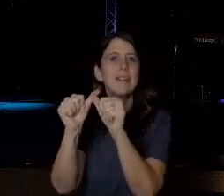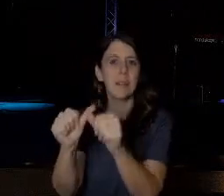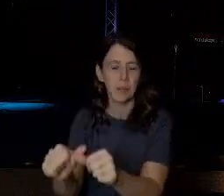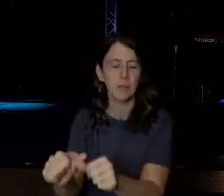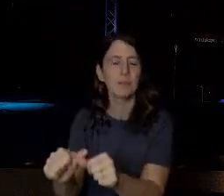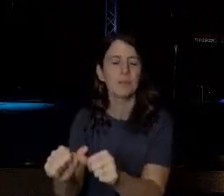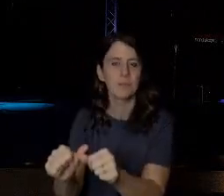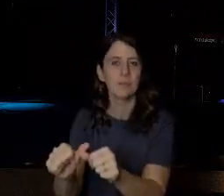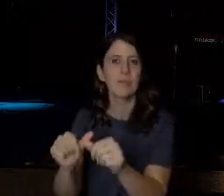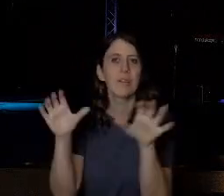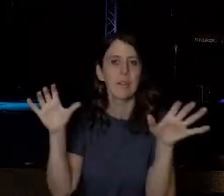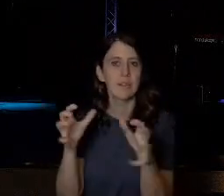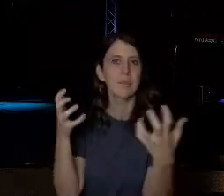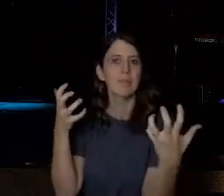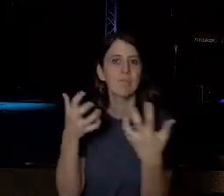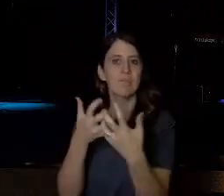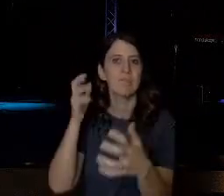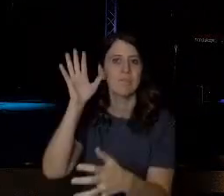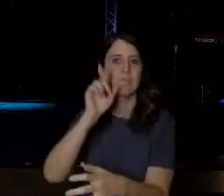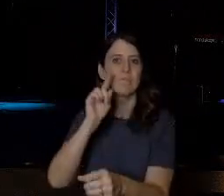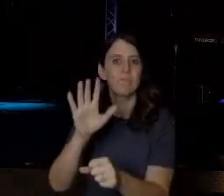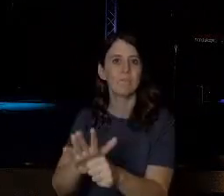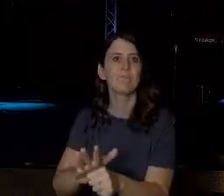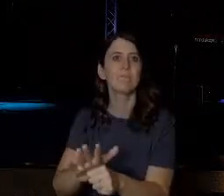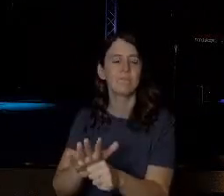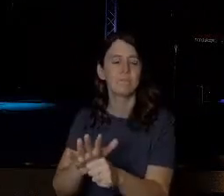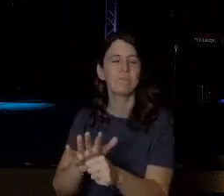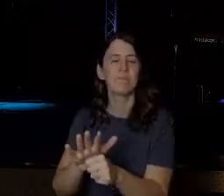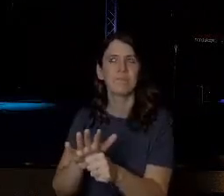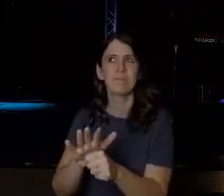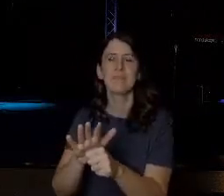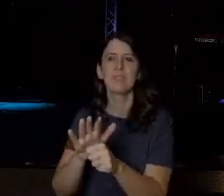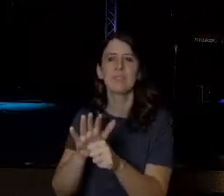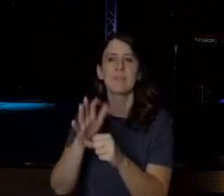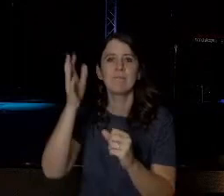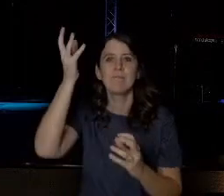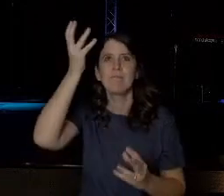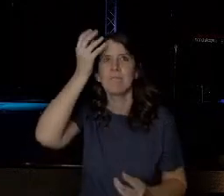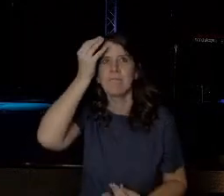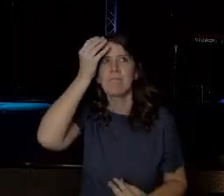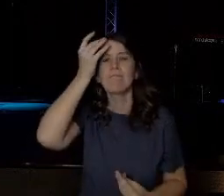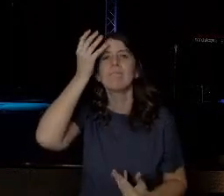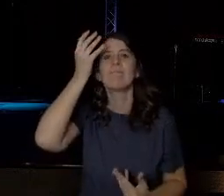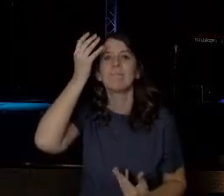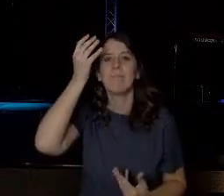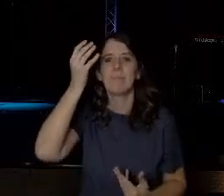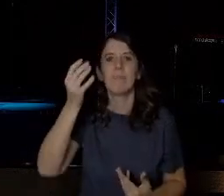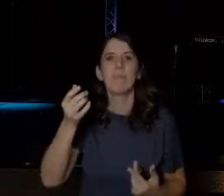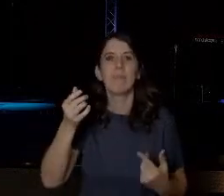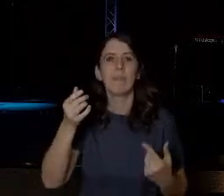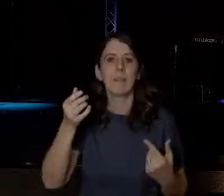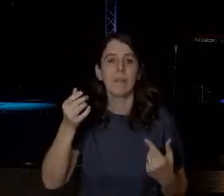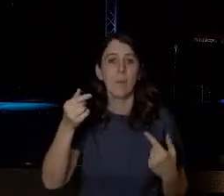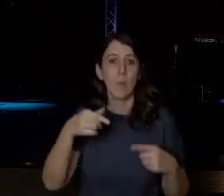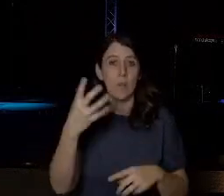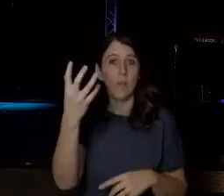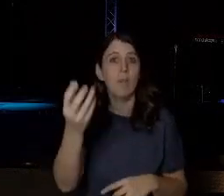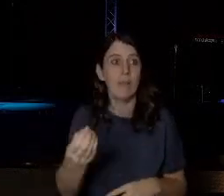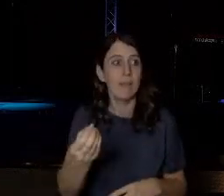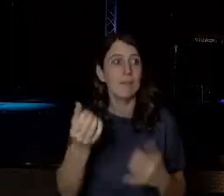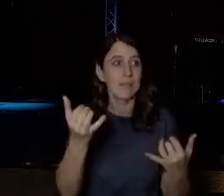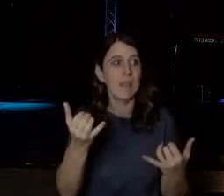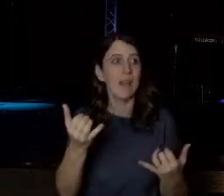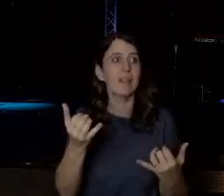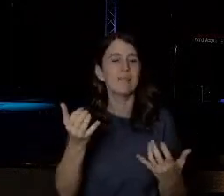do. And just spend some time in reflection on how you can move out of this place today with that in mind. Just take a